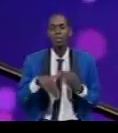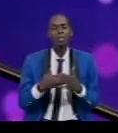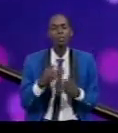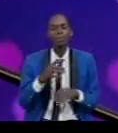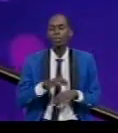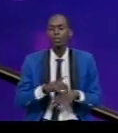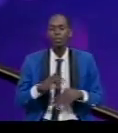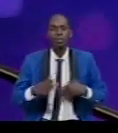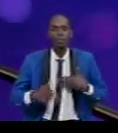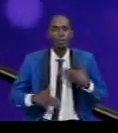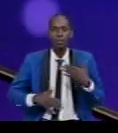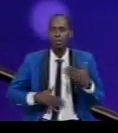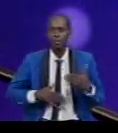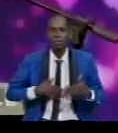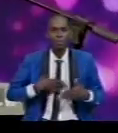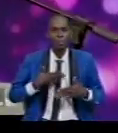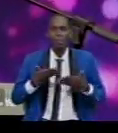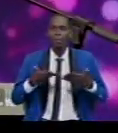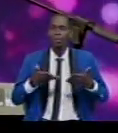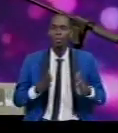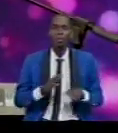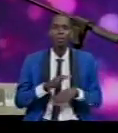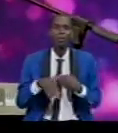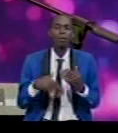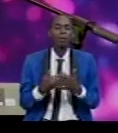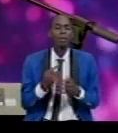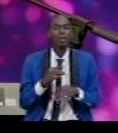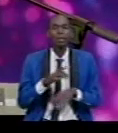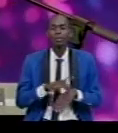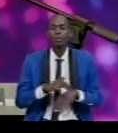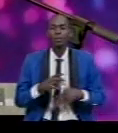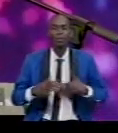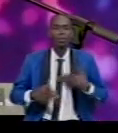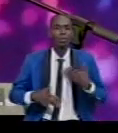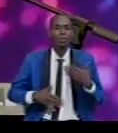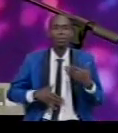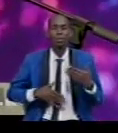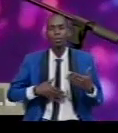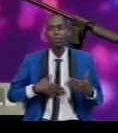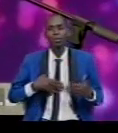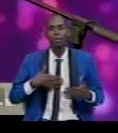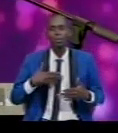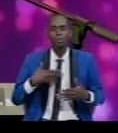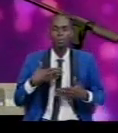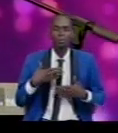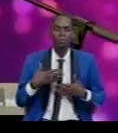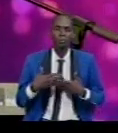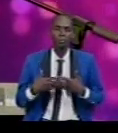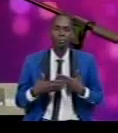all the earth rejoice. Let all the earth rejoice.